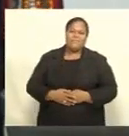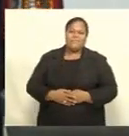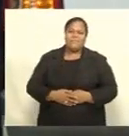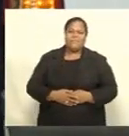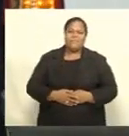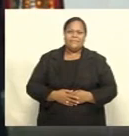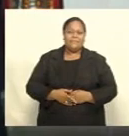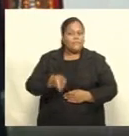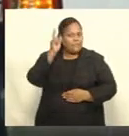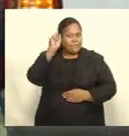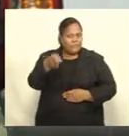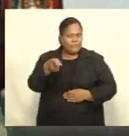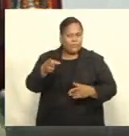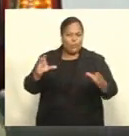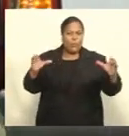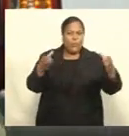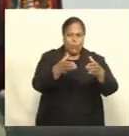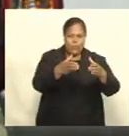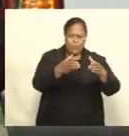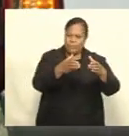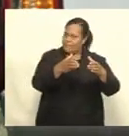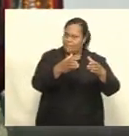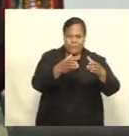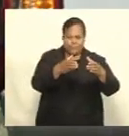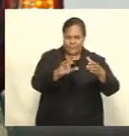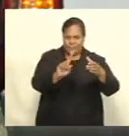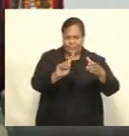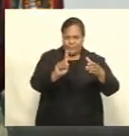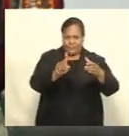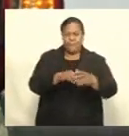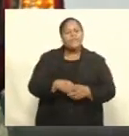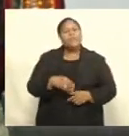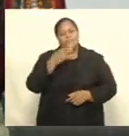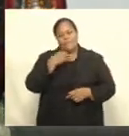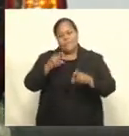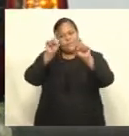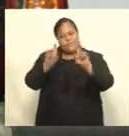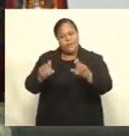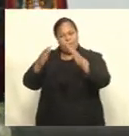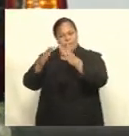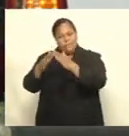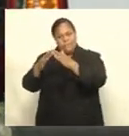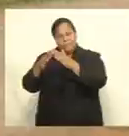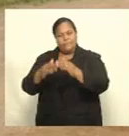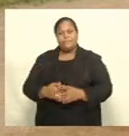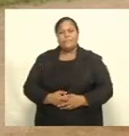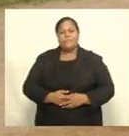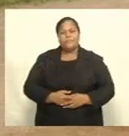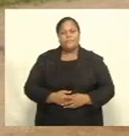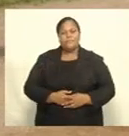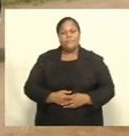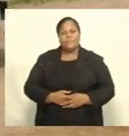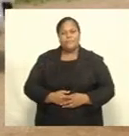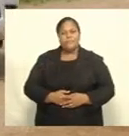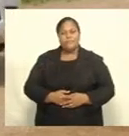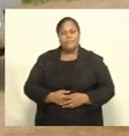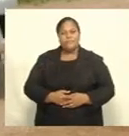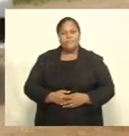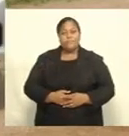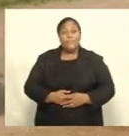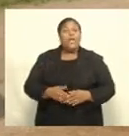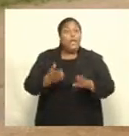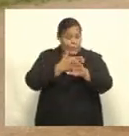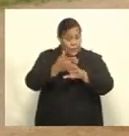No social gathering of any kind is allowed. Please stay at your own homes. There is yet to be any cases